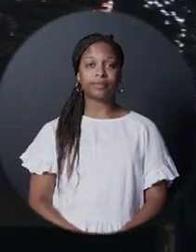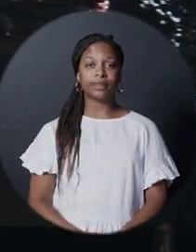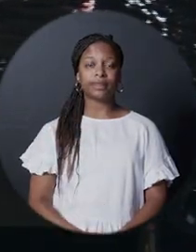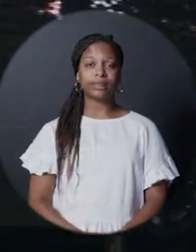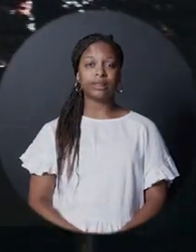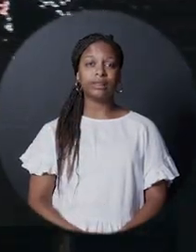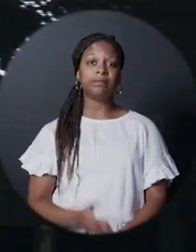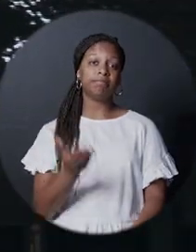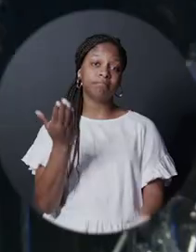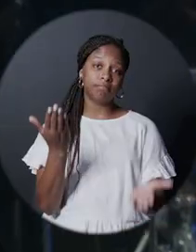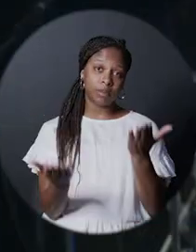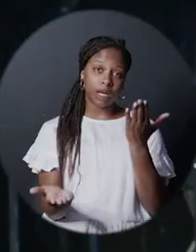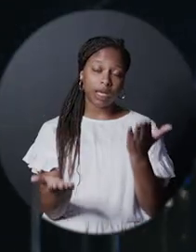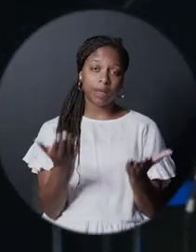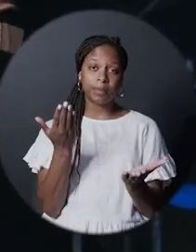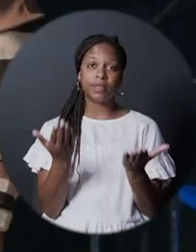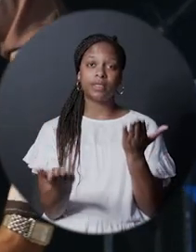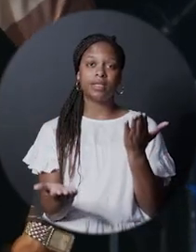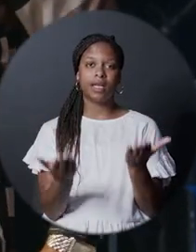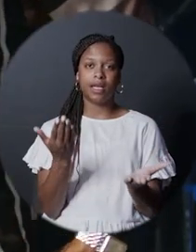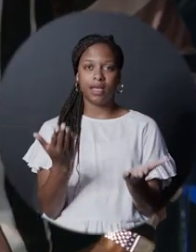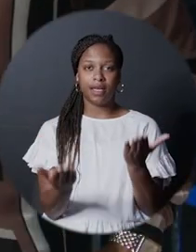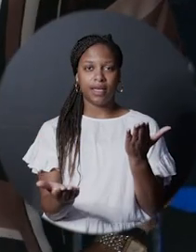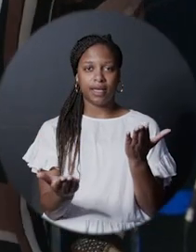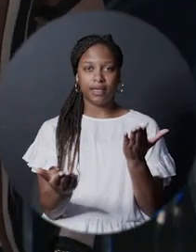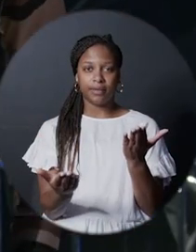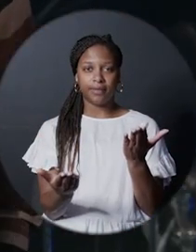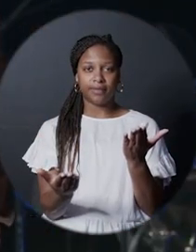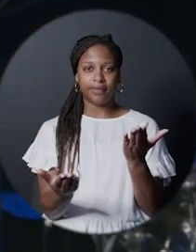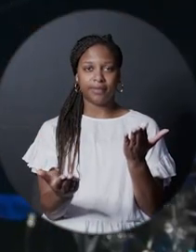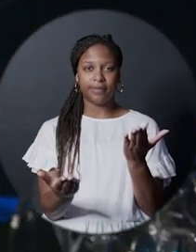All right? And it is perhaps